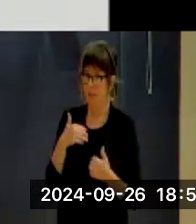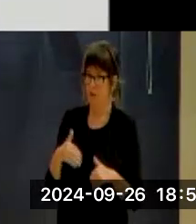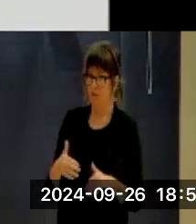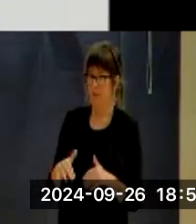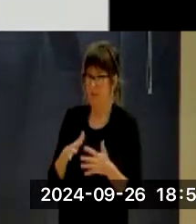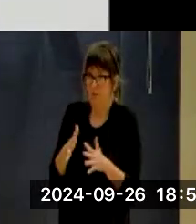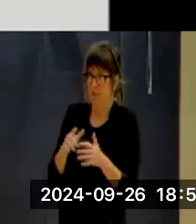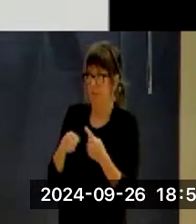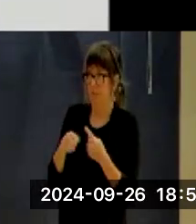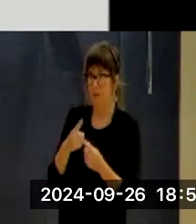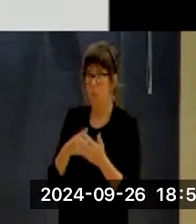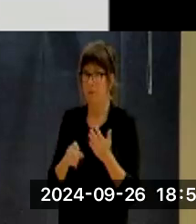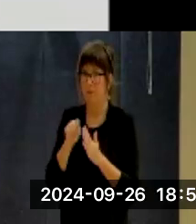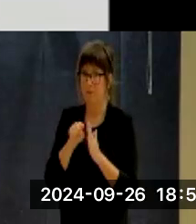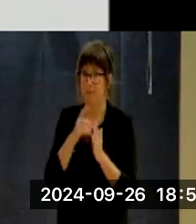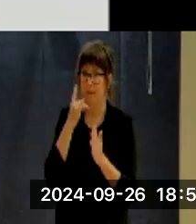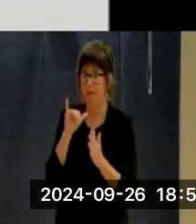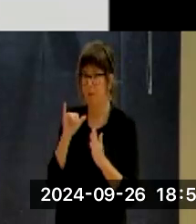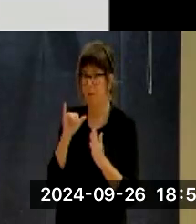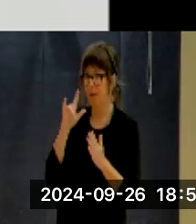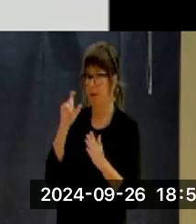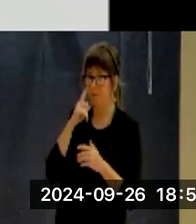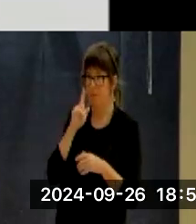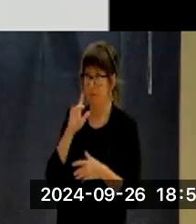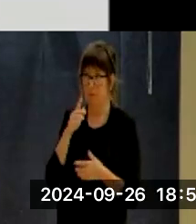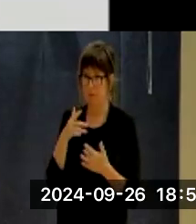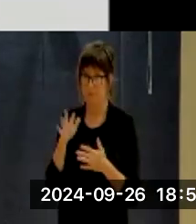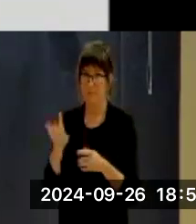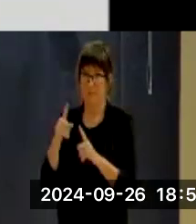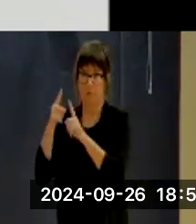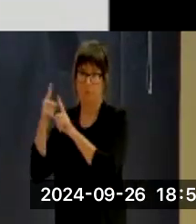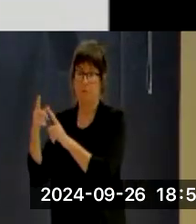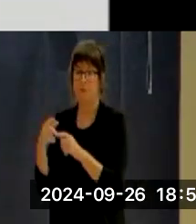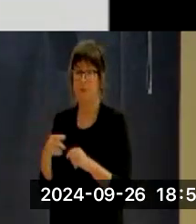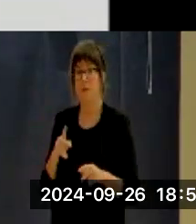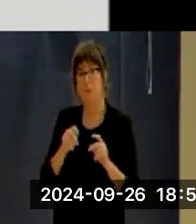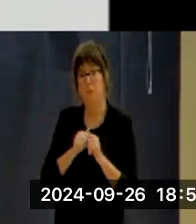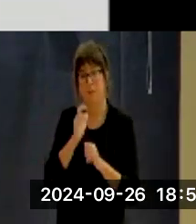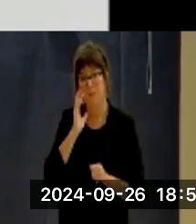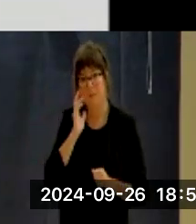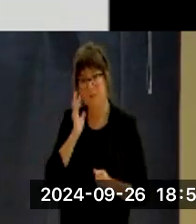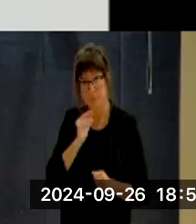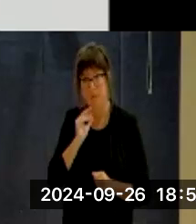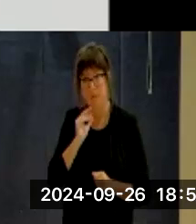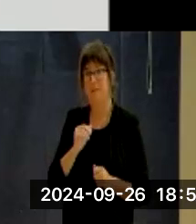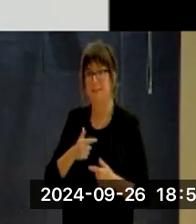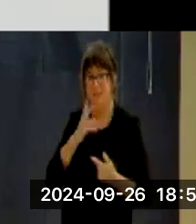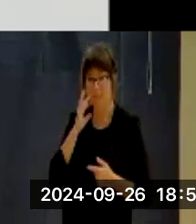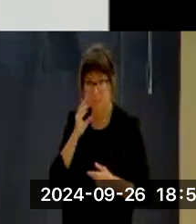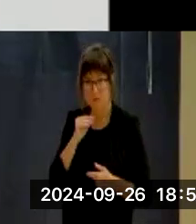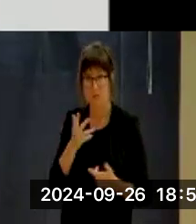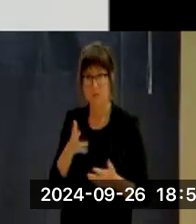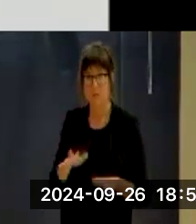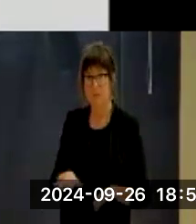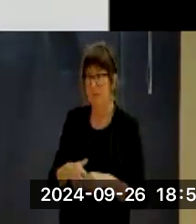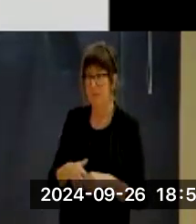So hopefully more people with lived experience, especially people of color with lived experience, are at the table when these decisions are